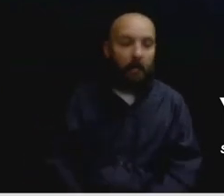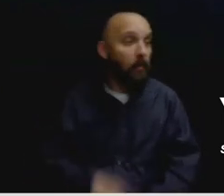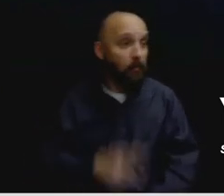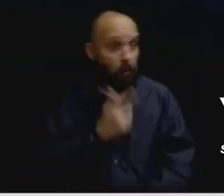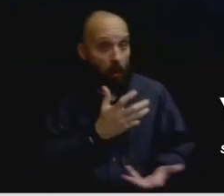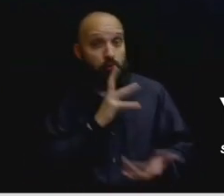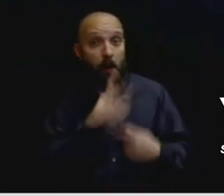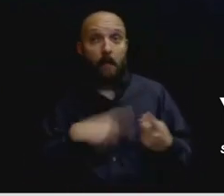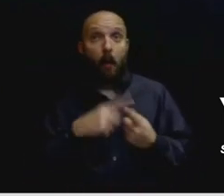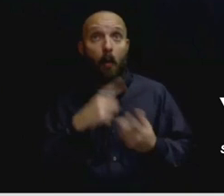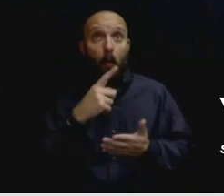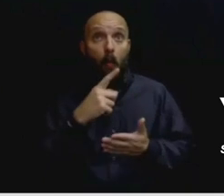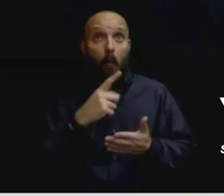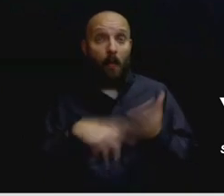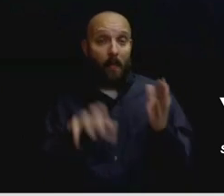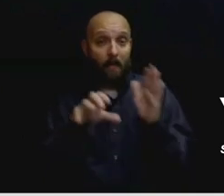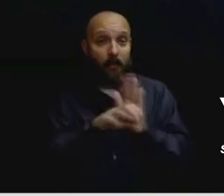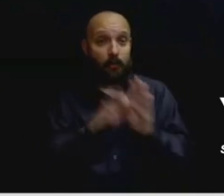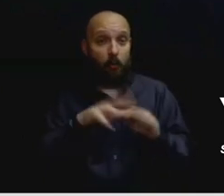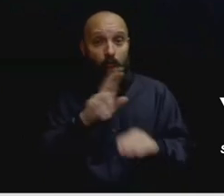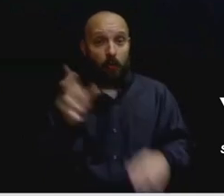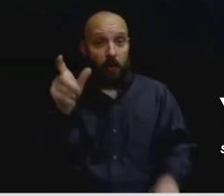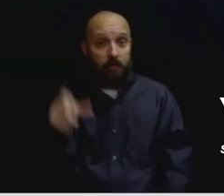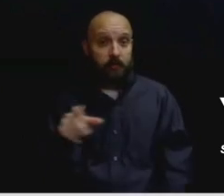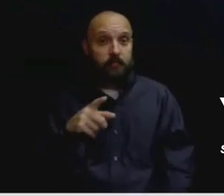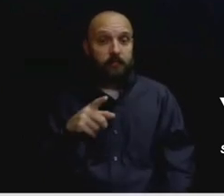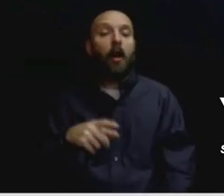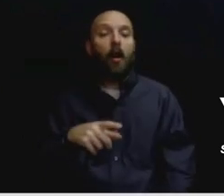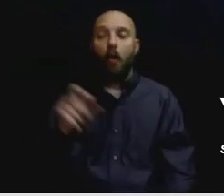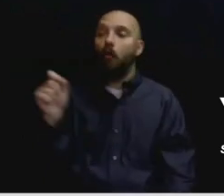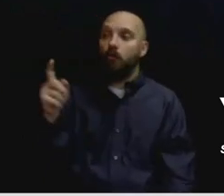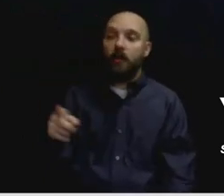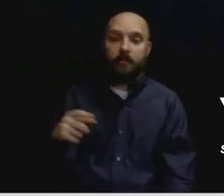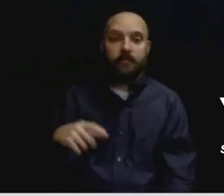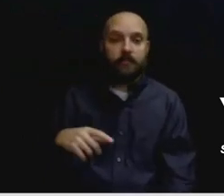what's the picture here on the right? Oh, yeah. Okay. So,